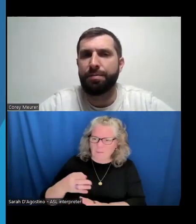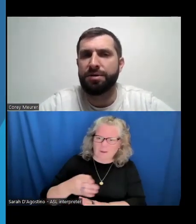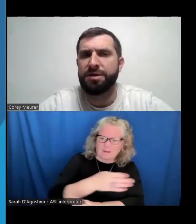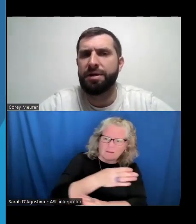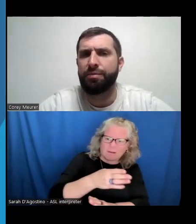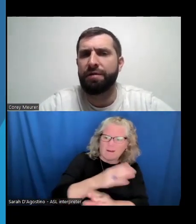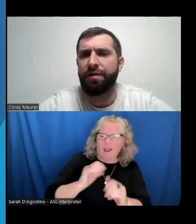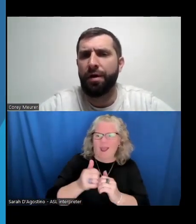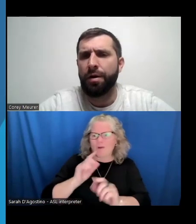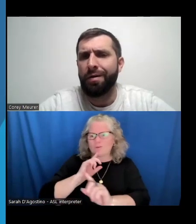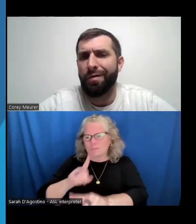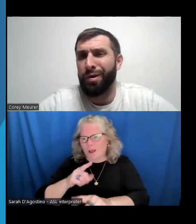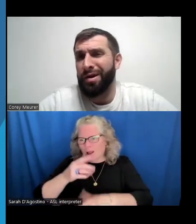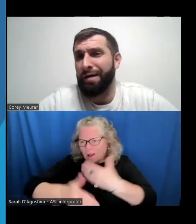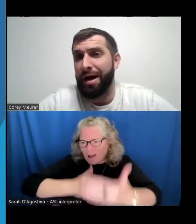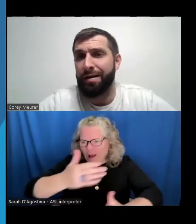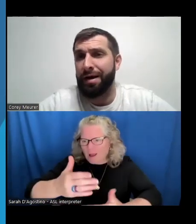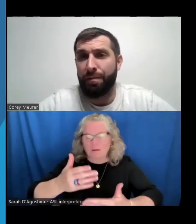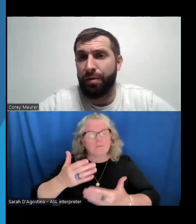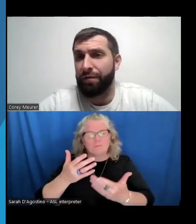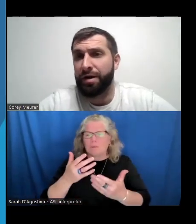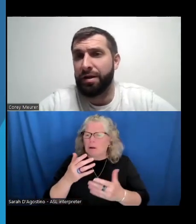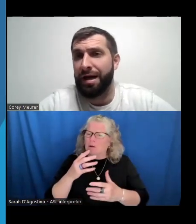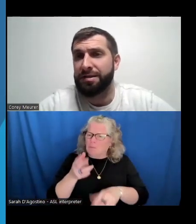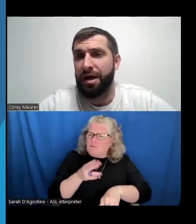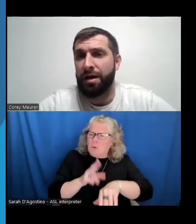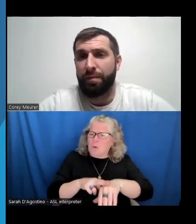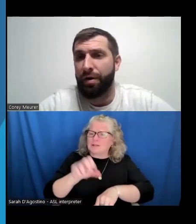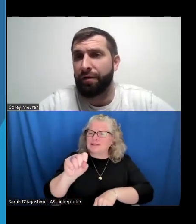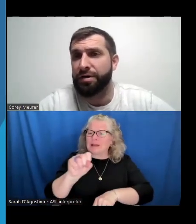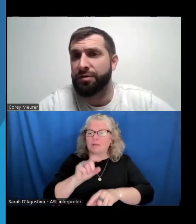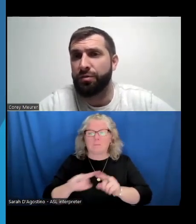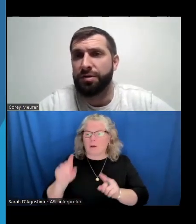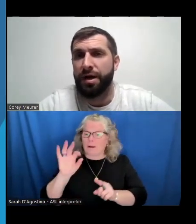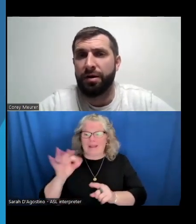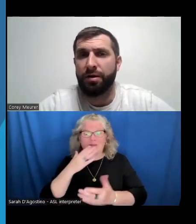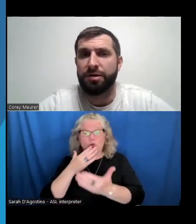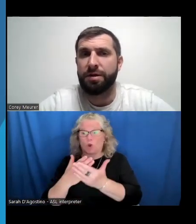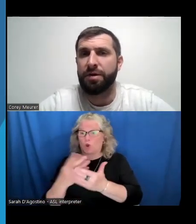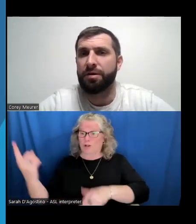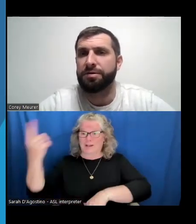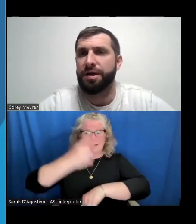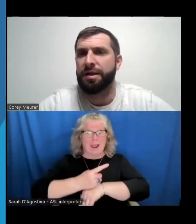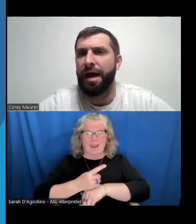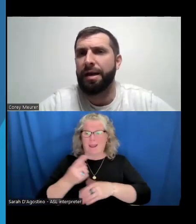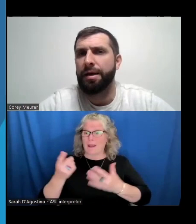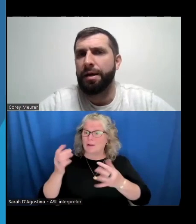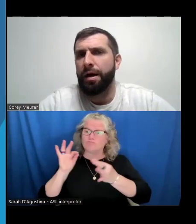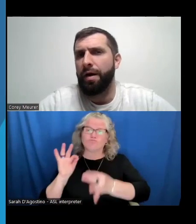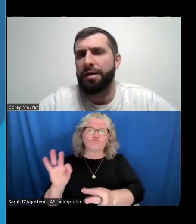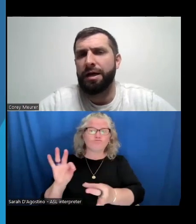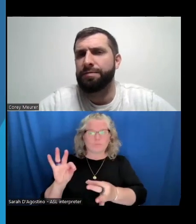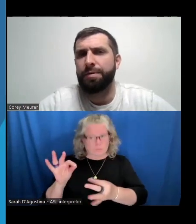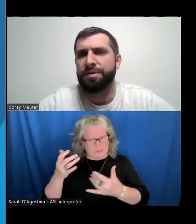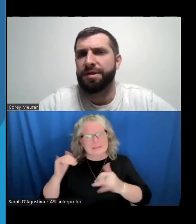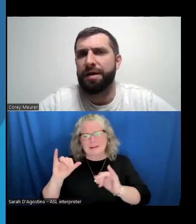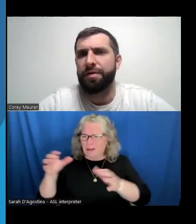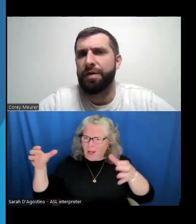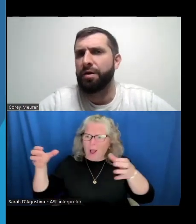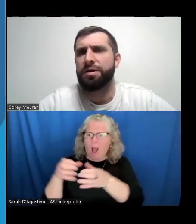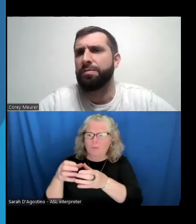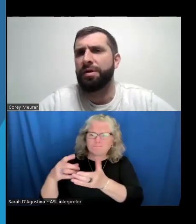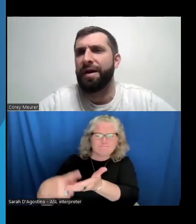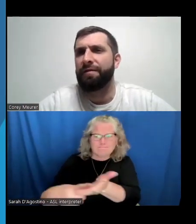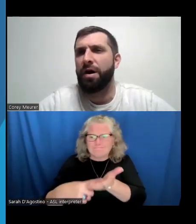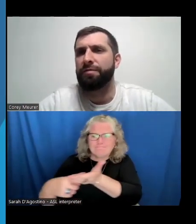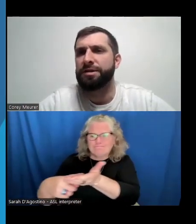challenge people to debrief when you have kind of like a perfect class day or a perfect school day or something goes like that. A lot of times people say that